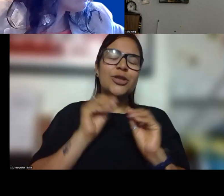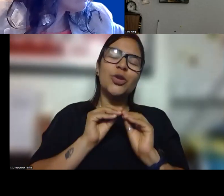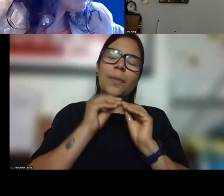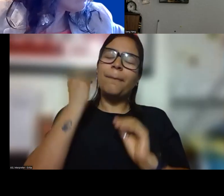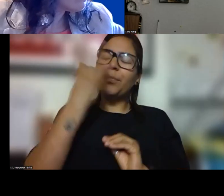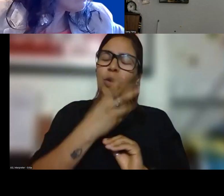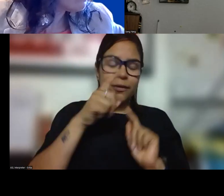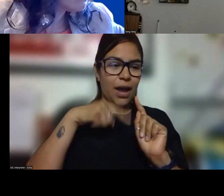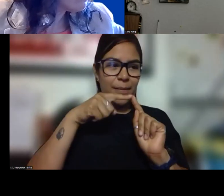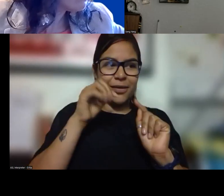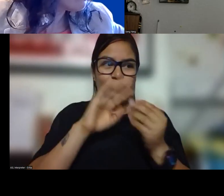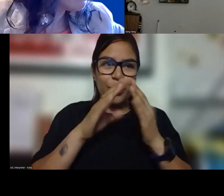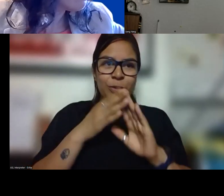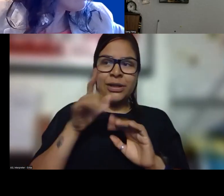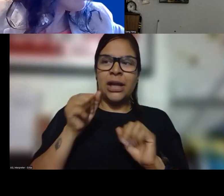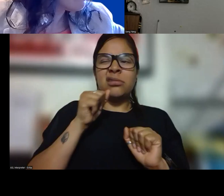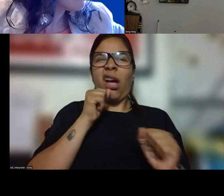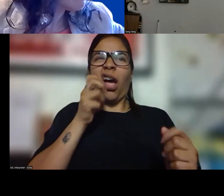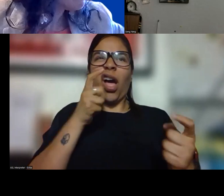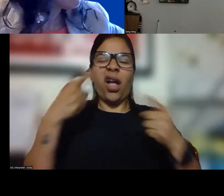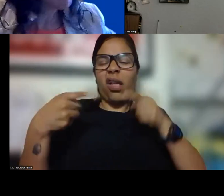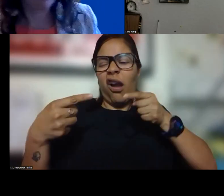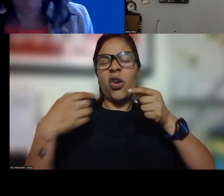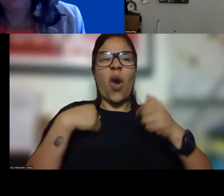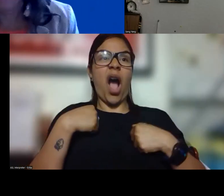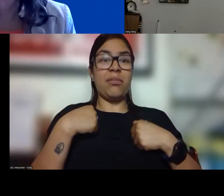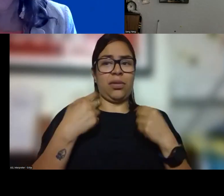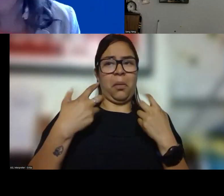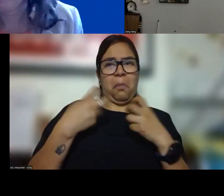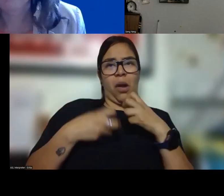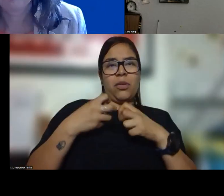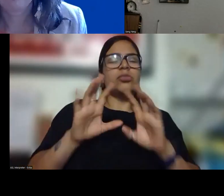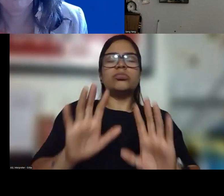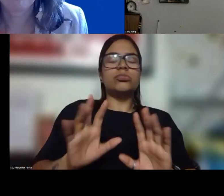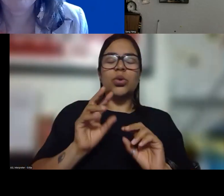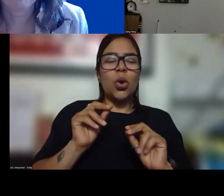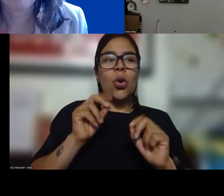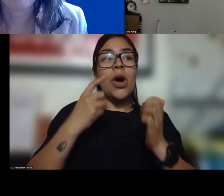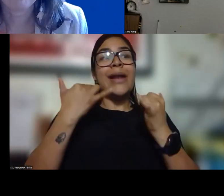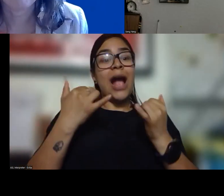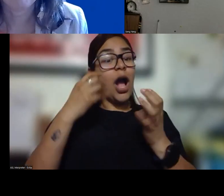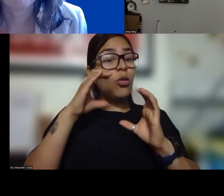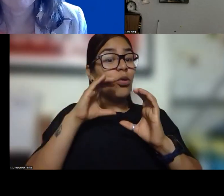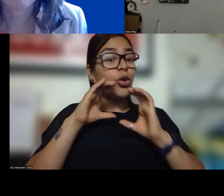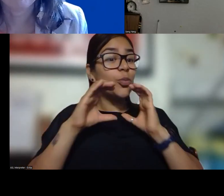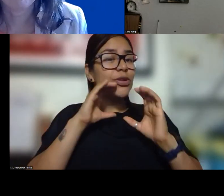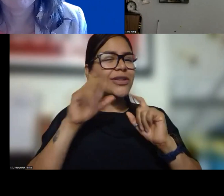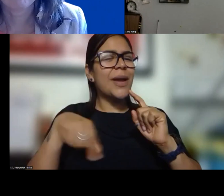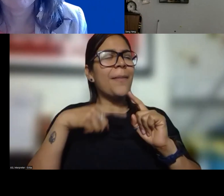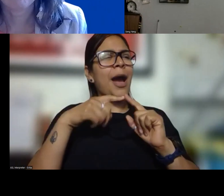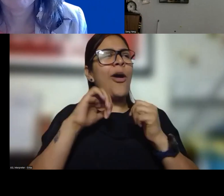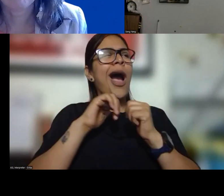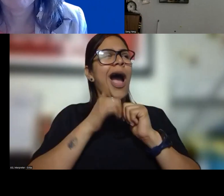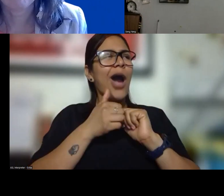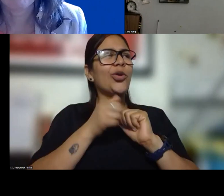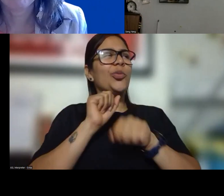that instead of yelling at each other and telling me that I'm the problem, it's like we're having a conversation about how do we work with this so that